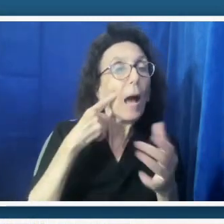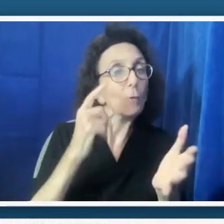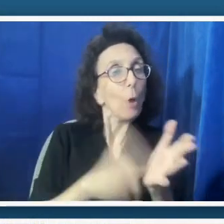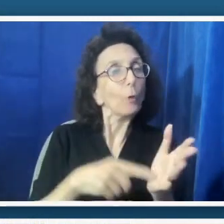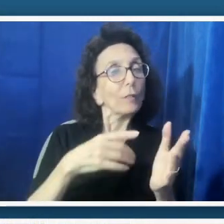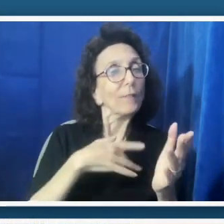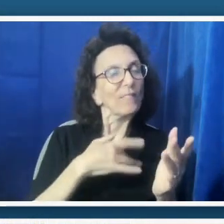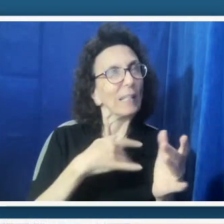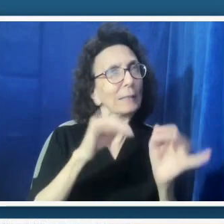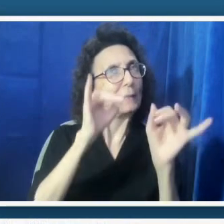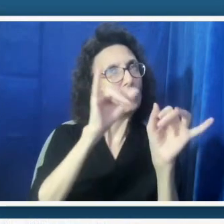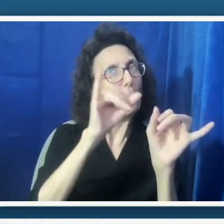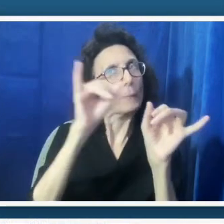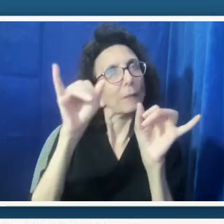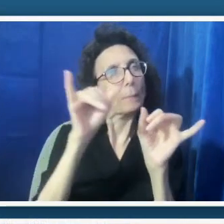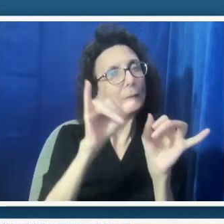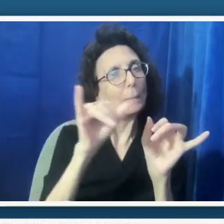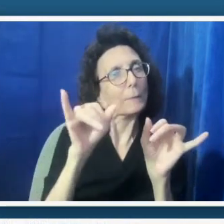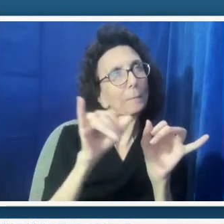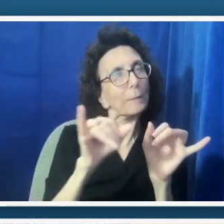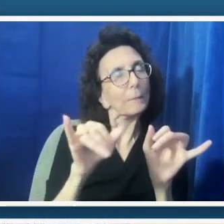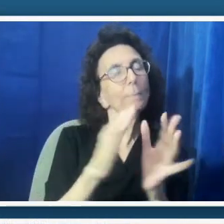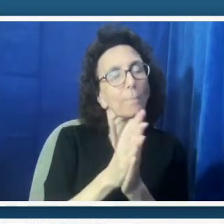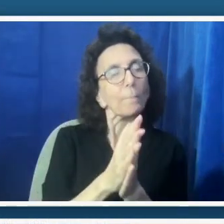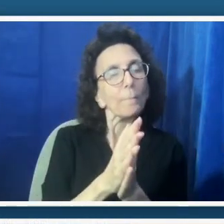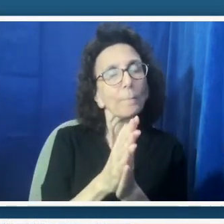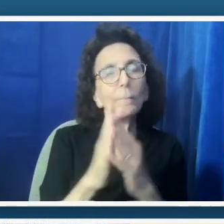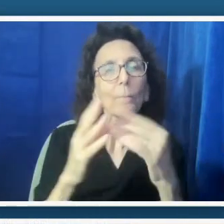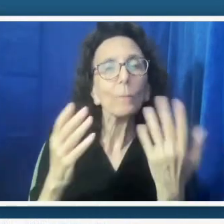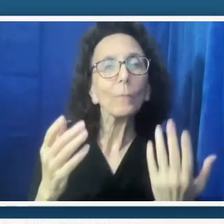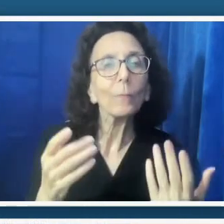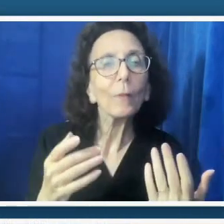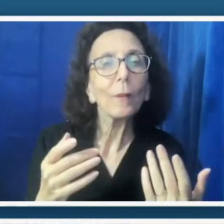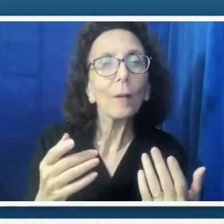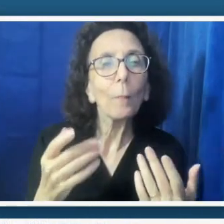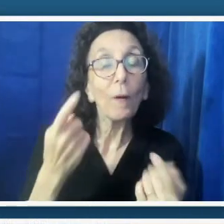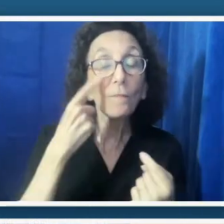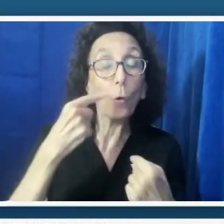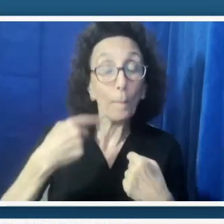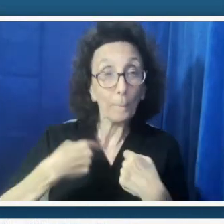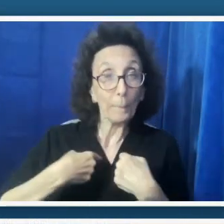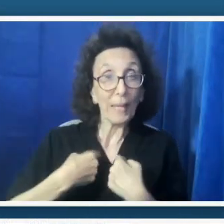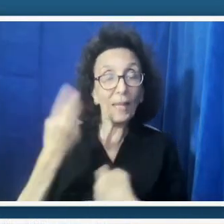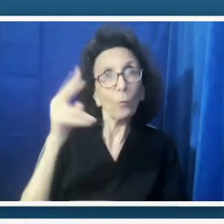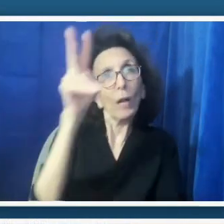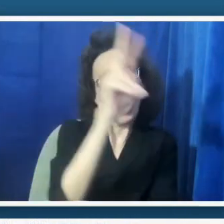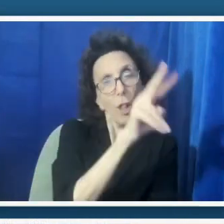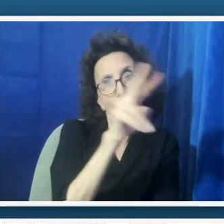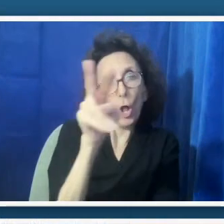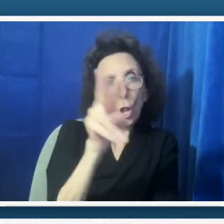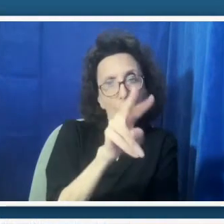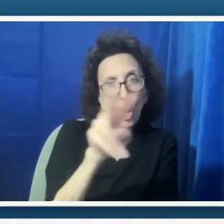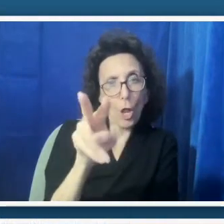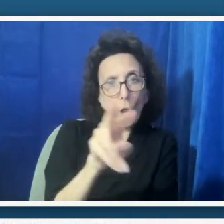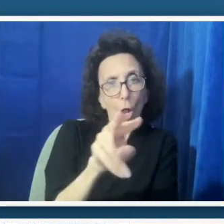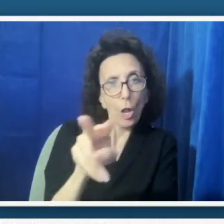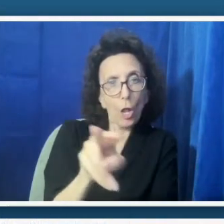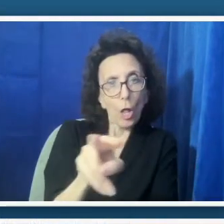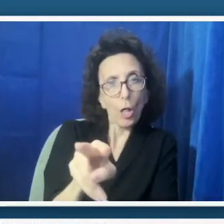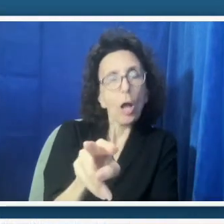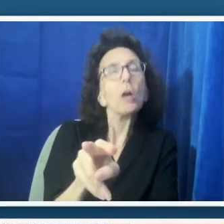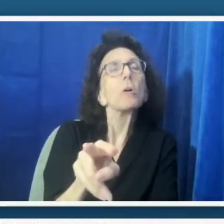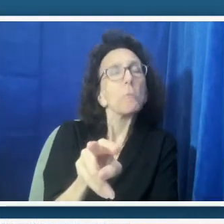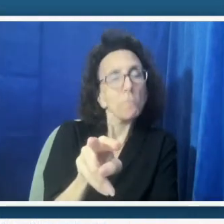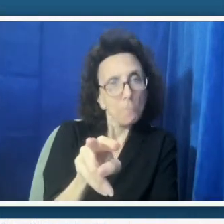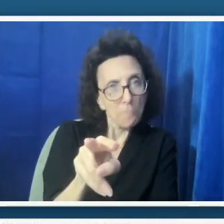yeah, it definitely is very clear when looking at in a comprehensive way at this body of work